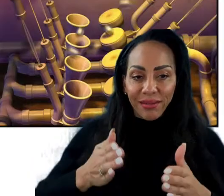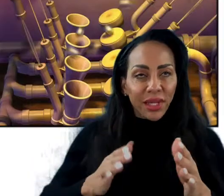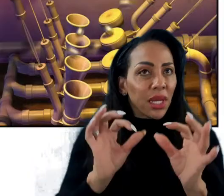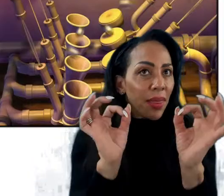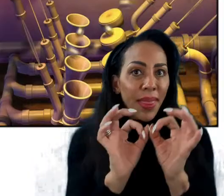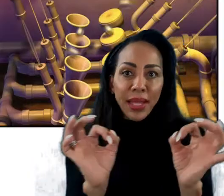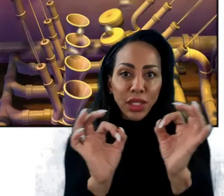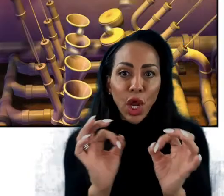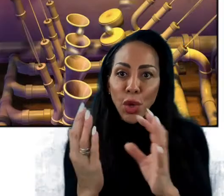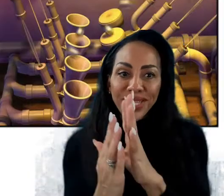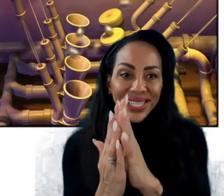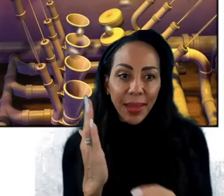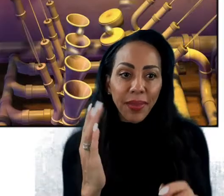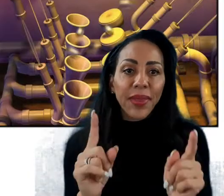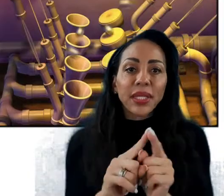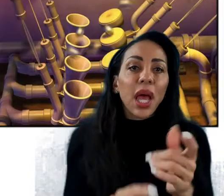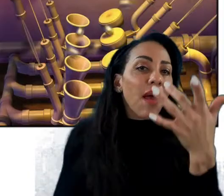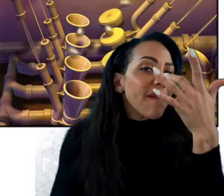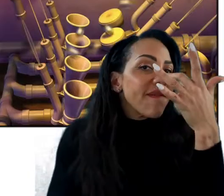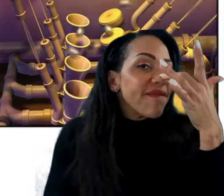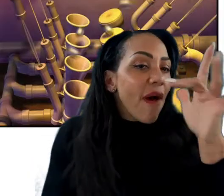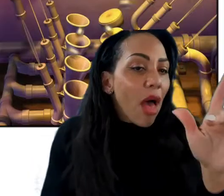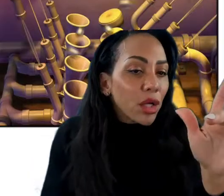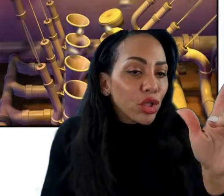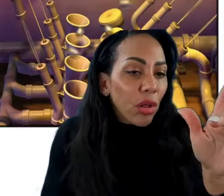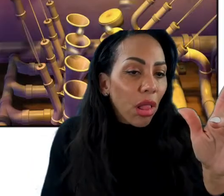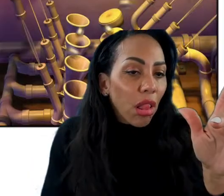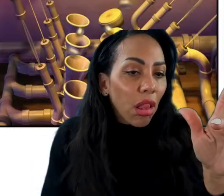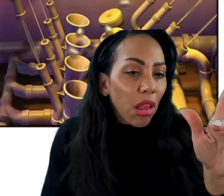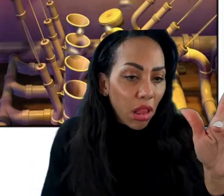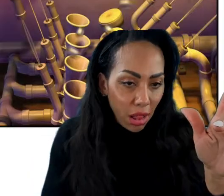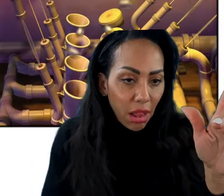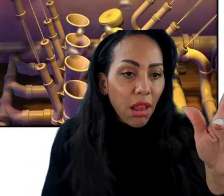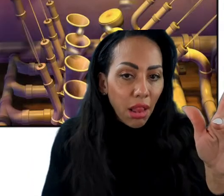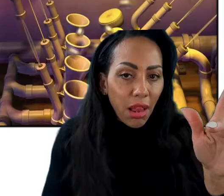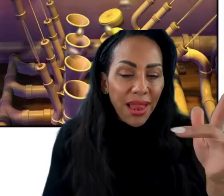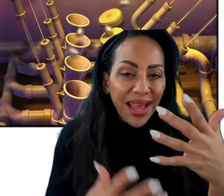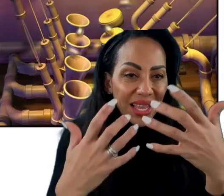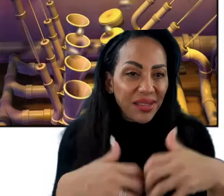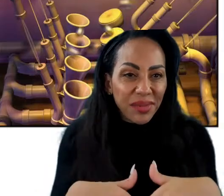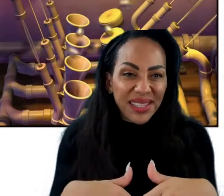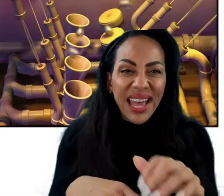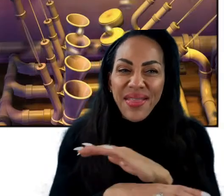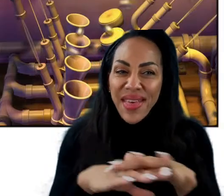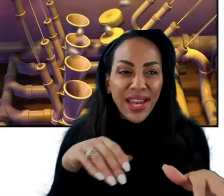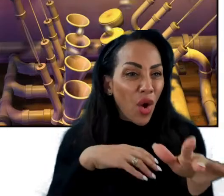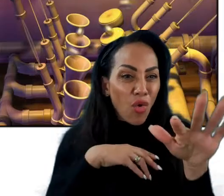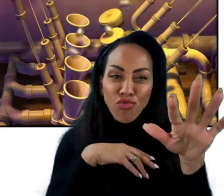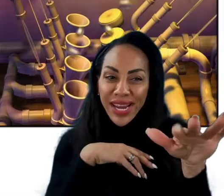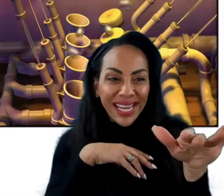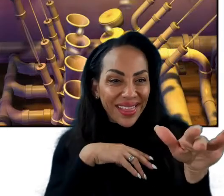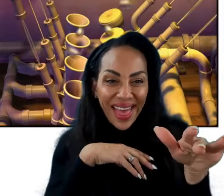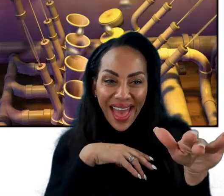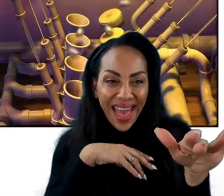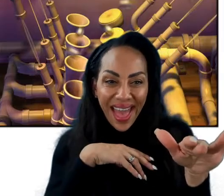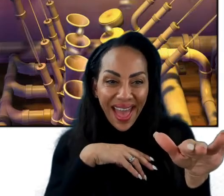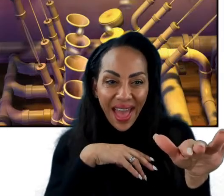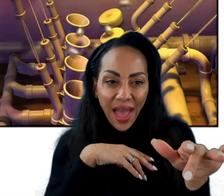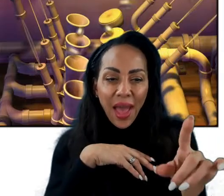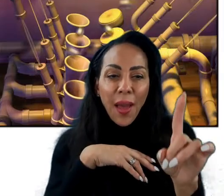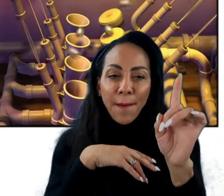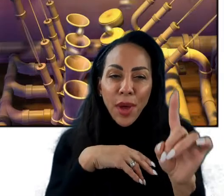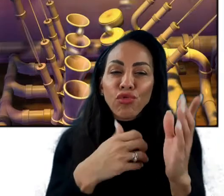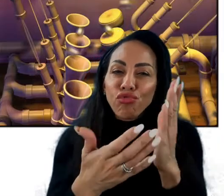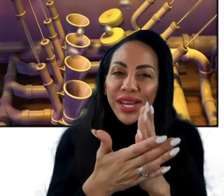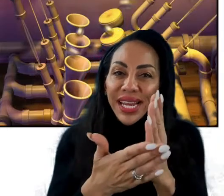virtual. There are all these virtual instruments that don't really exist, but all the music's driven by this animation.